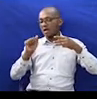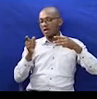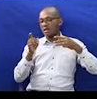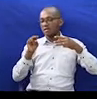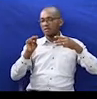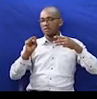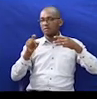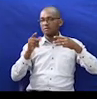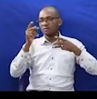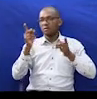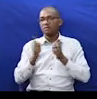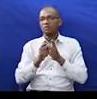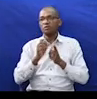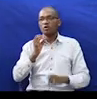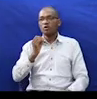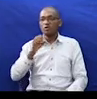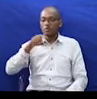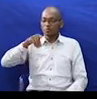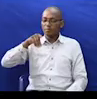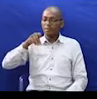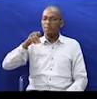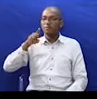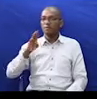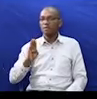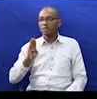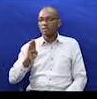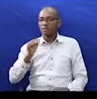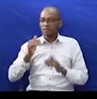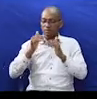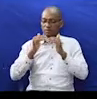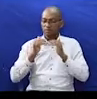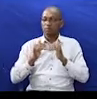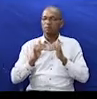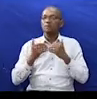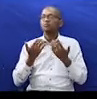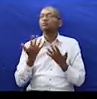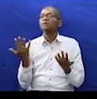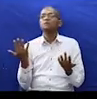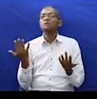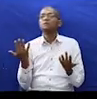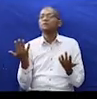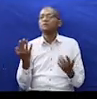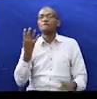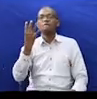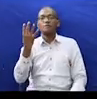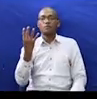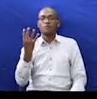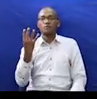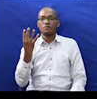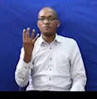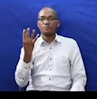simply OPP over adjacent. Opposite of the angle A is what? 4.